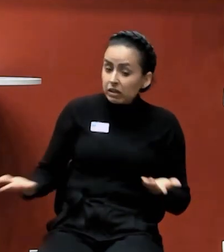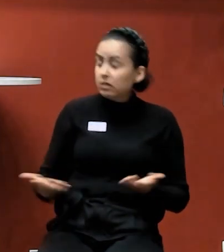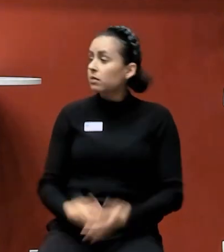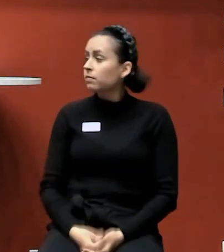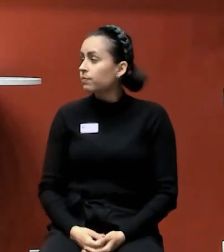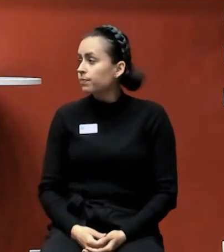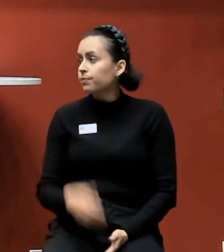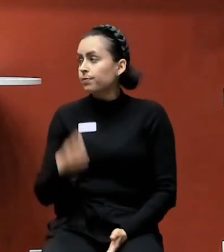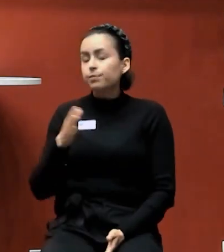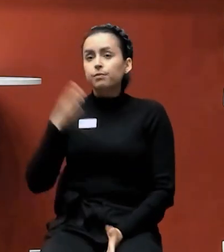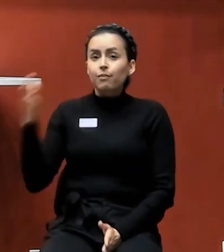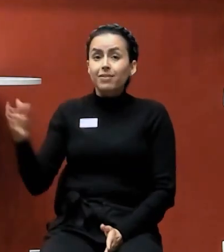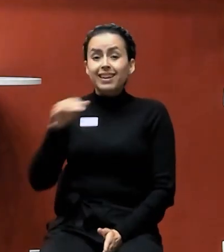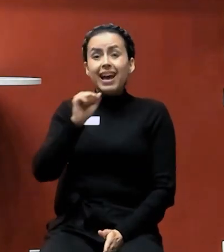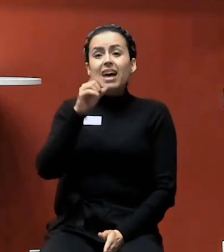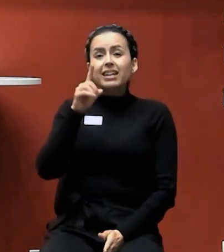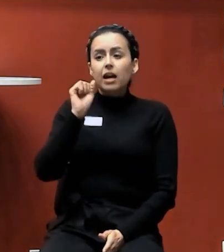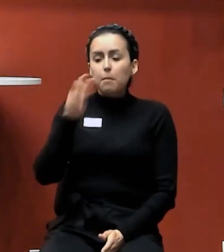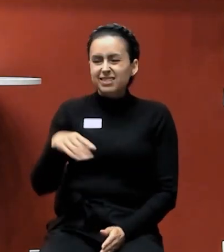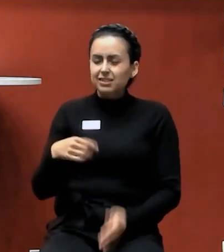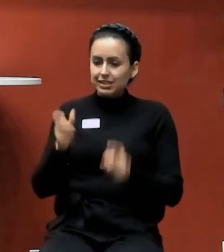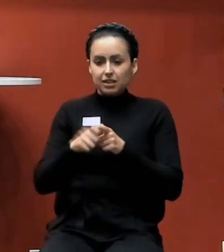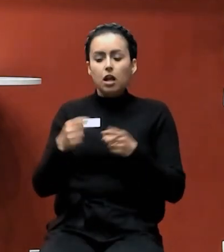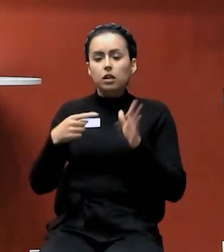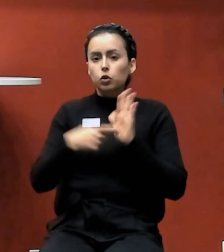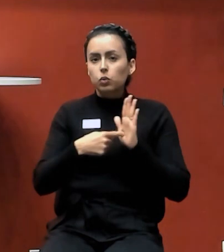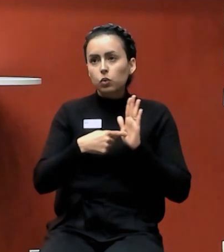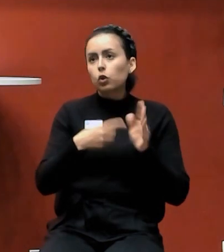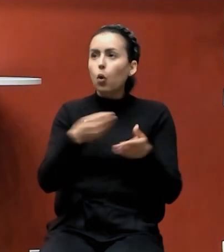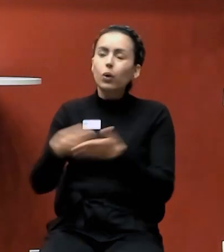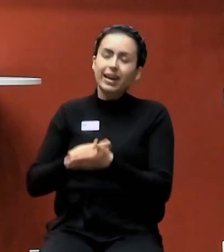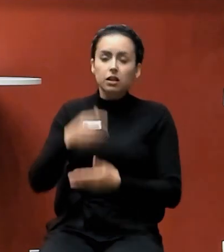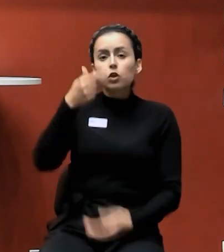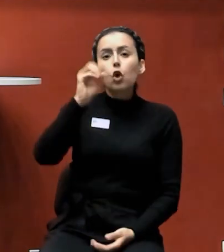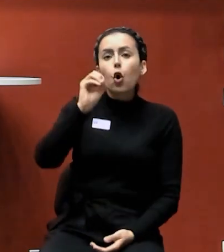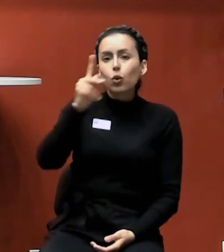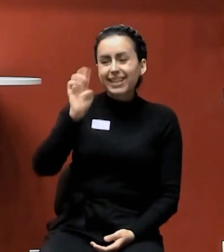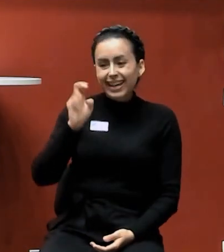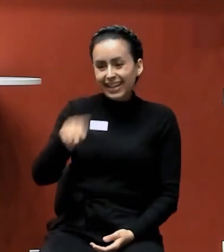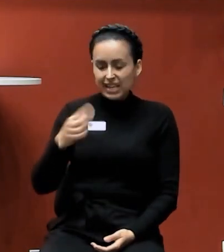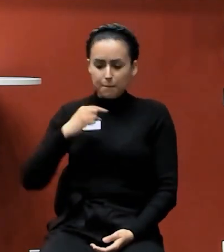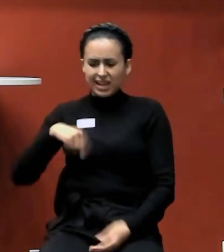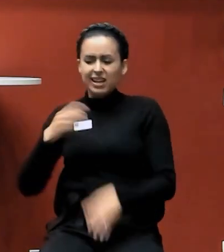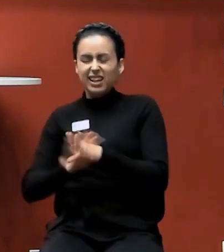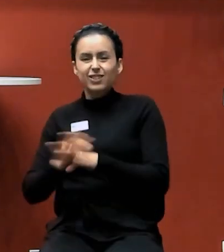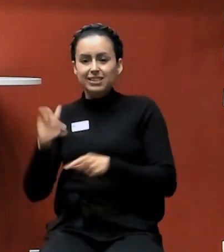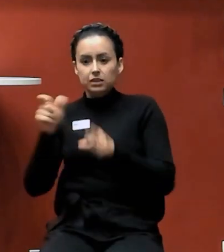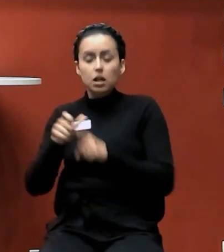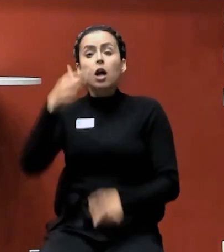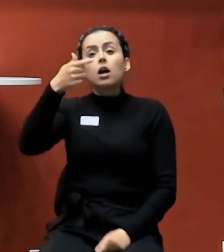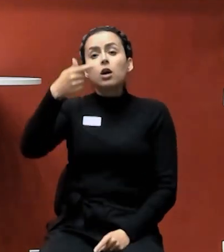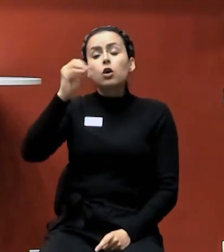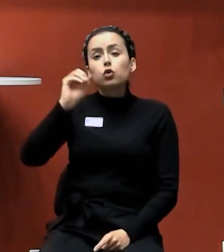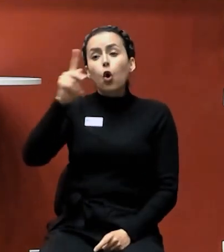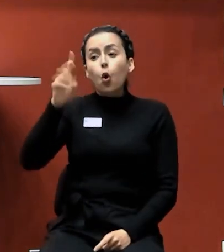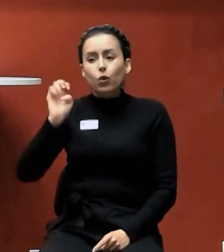You know, it's interesting, you know, the word token, because in the UK we use tokens